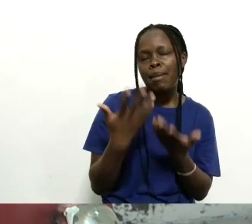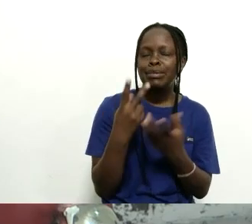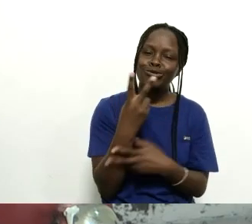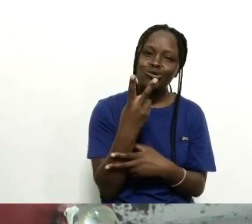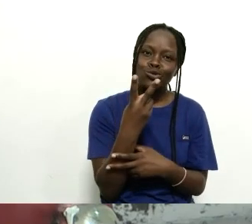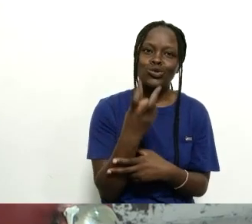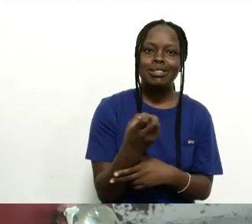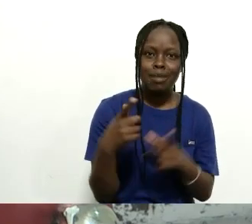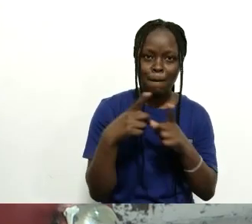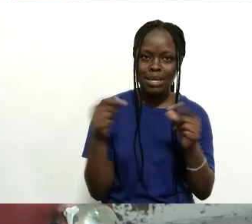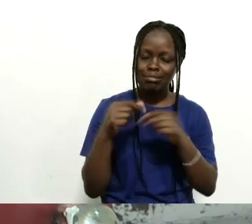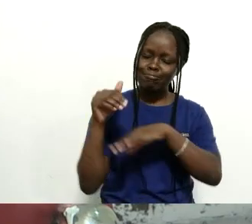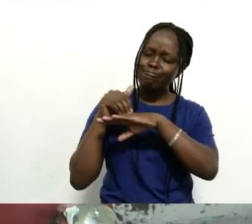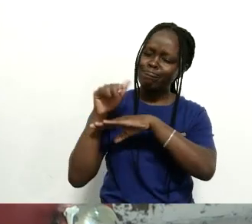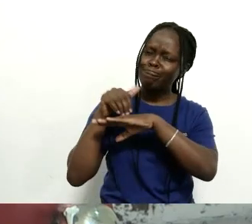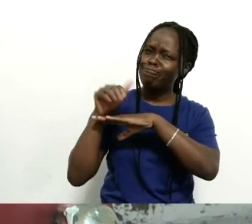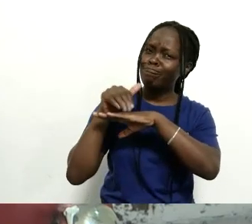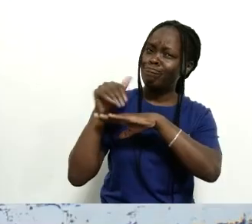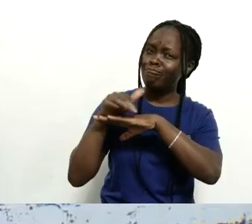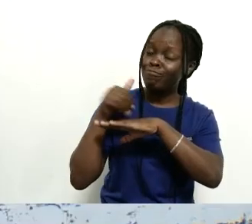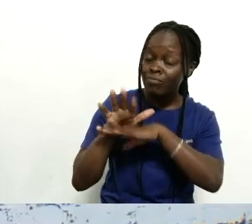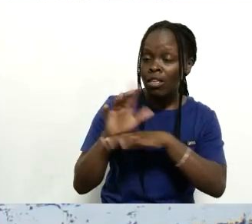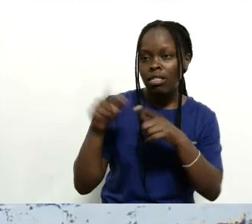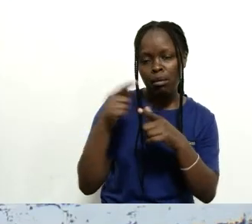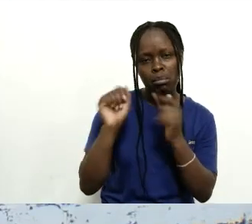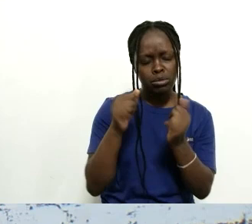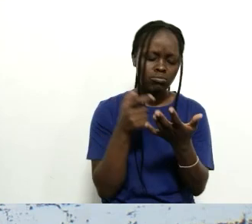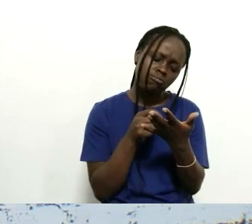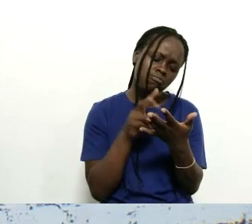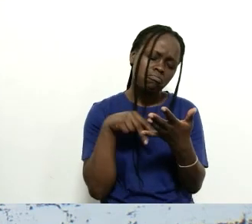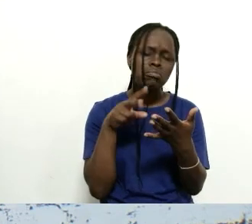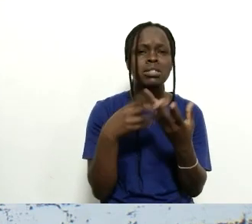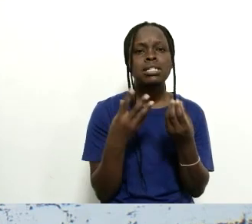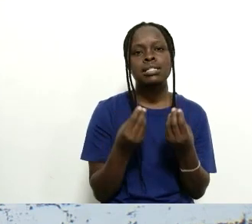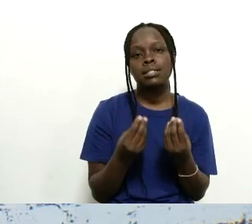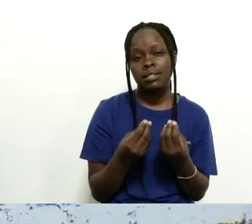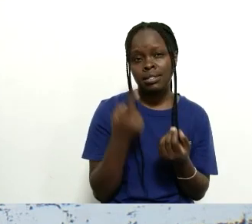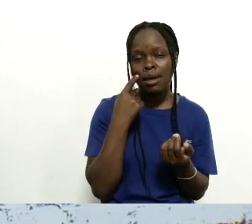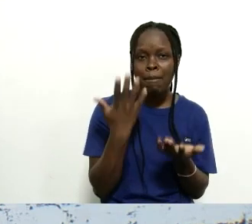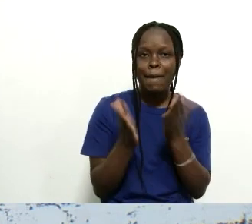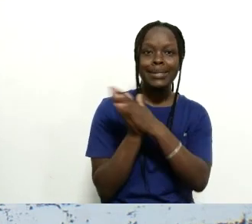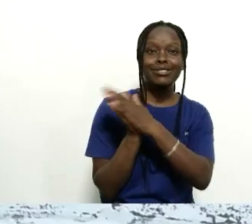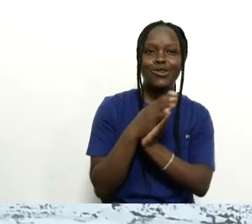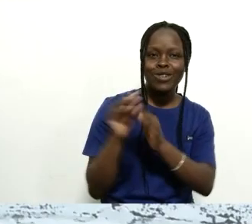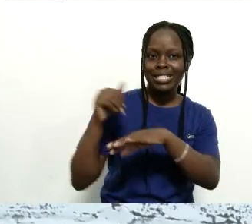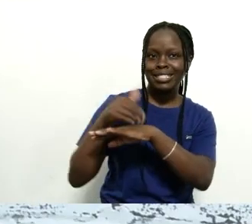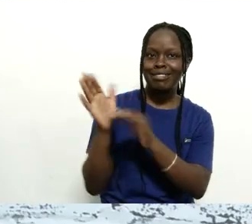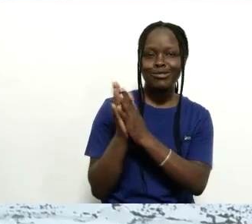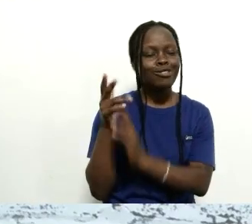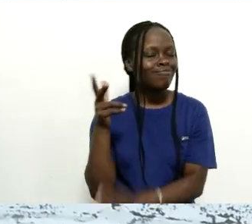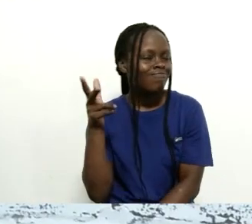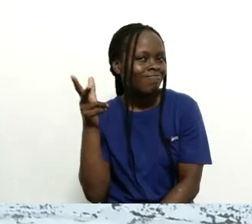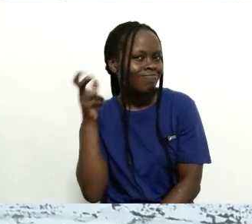important to the success of their children. But then they did identify that lack of time and lack of resources was one of their major